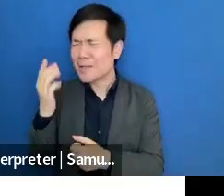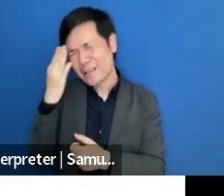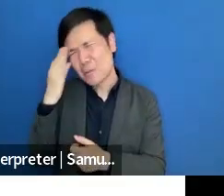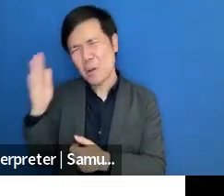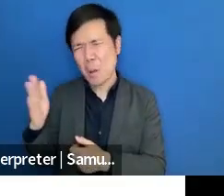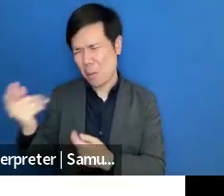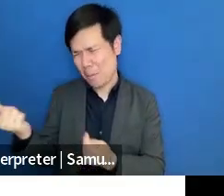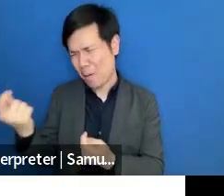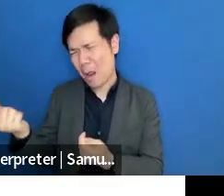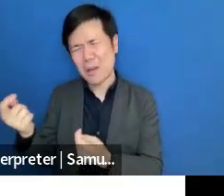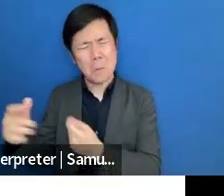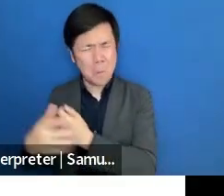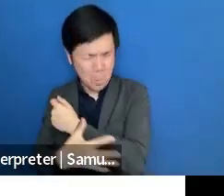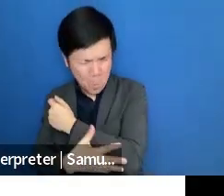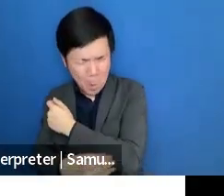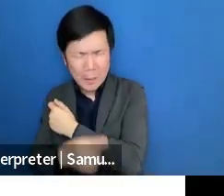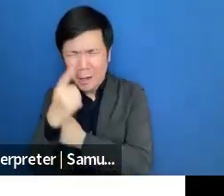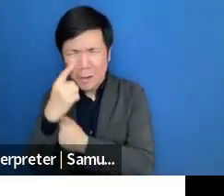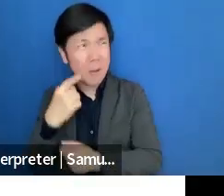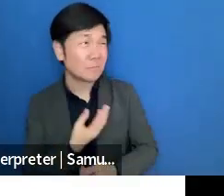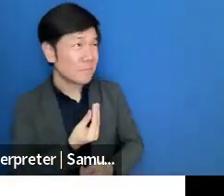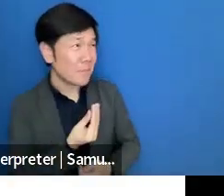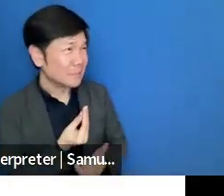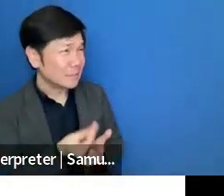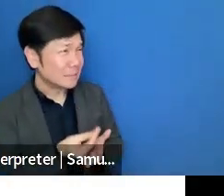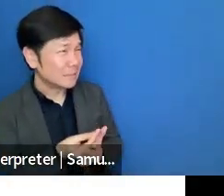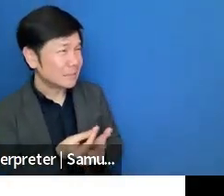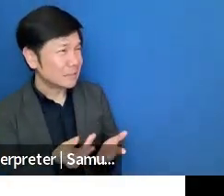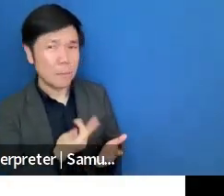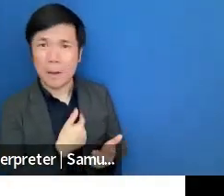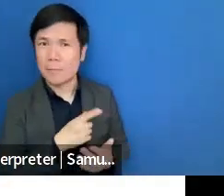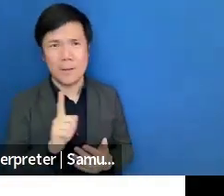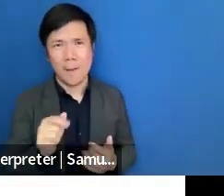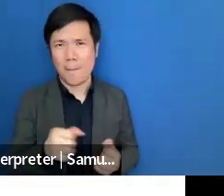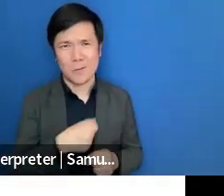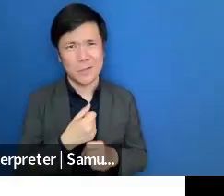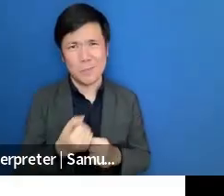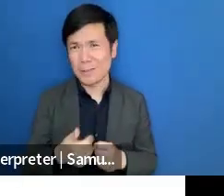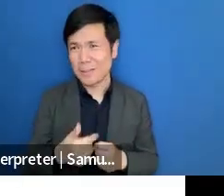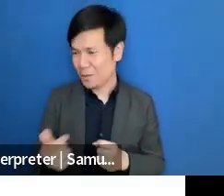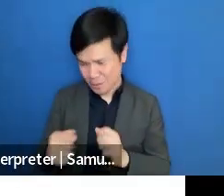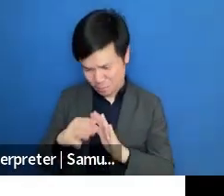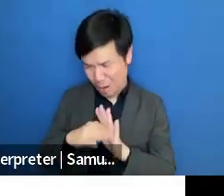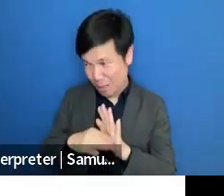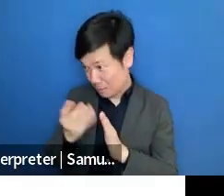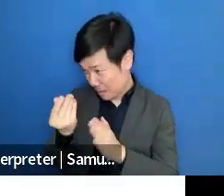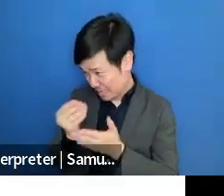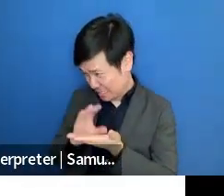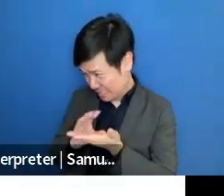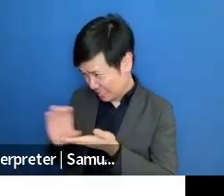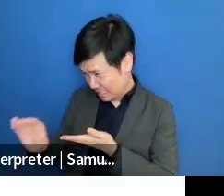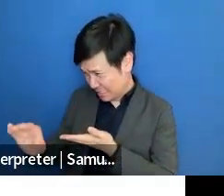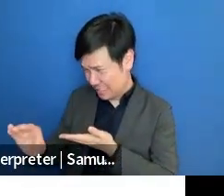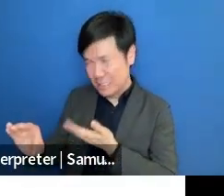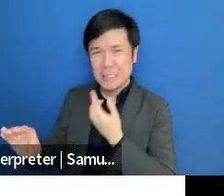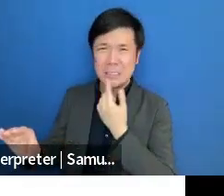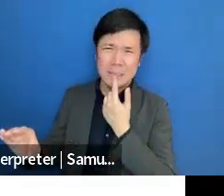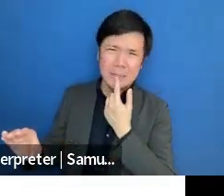country. But there's a limit to how much we would be able to integrate these types of requests into the program.